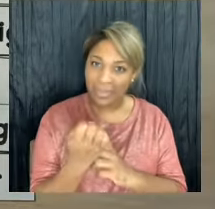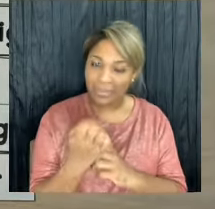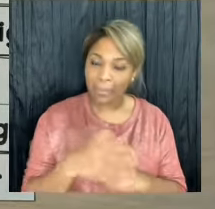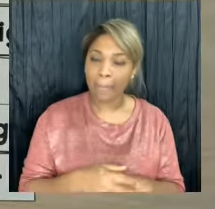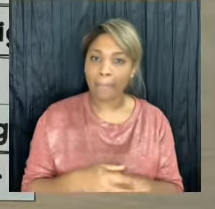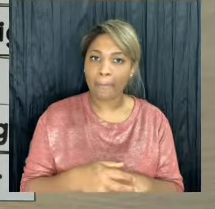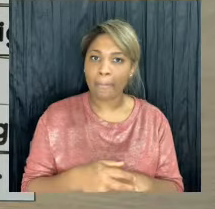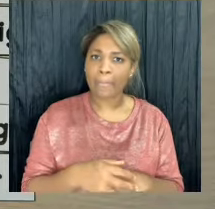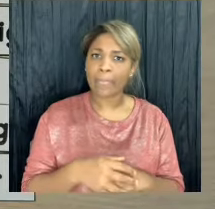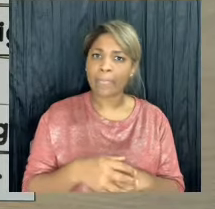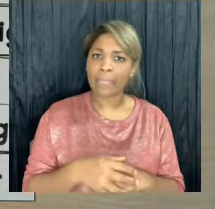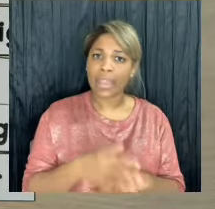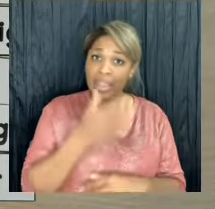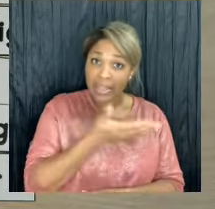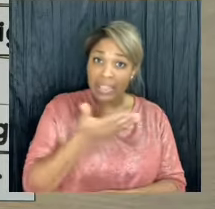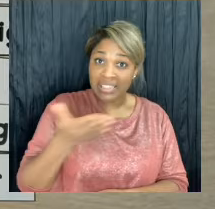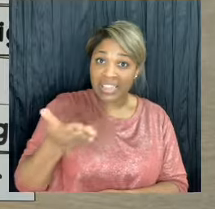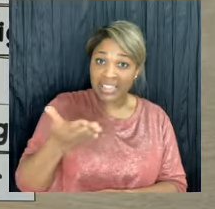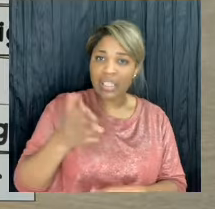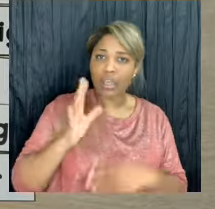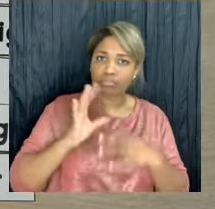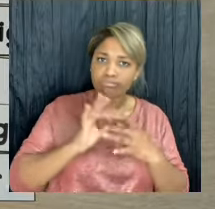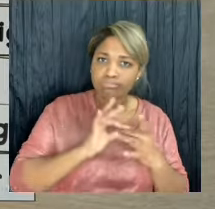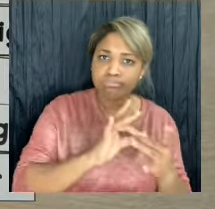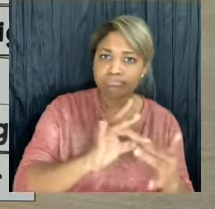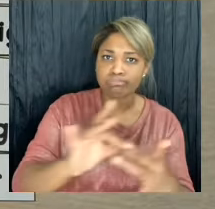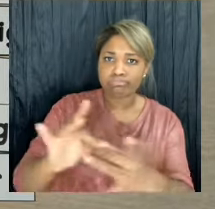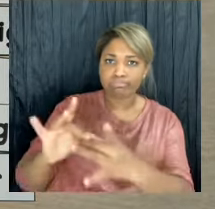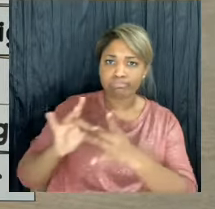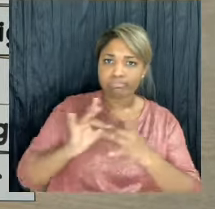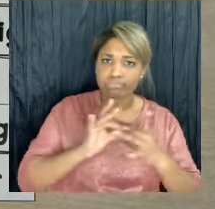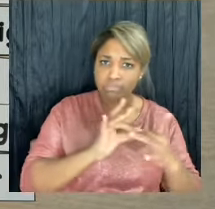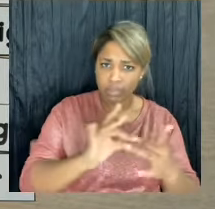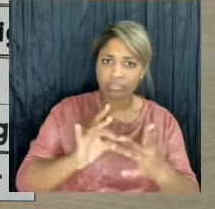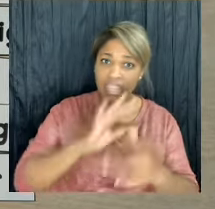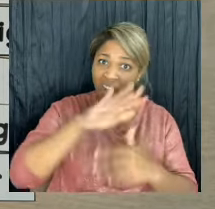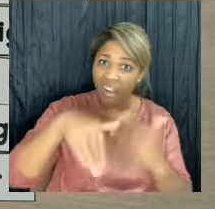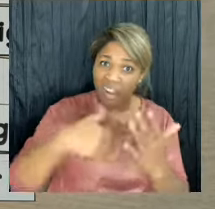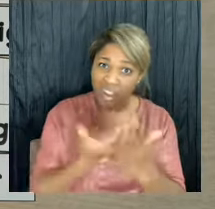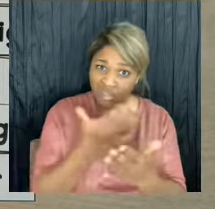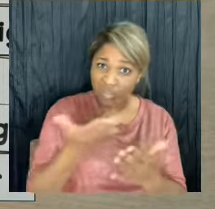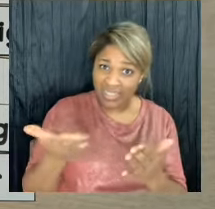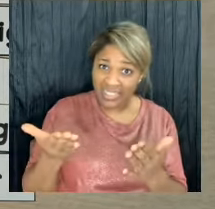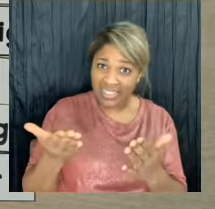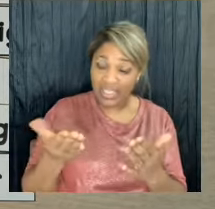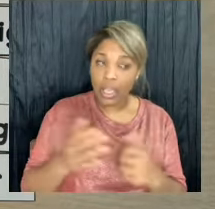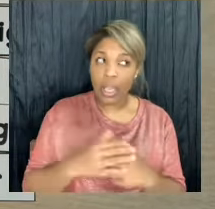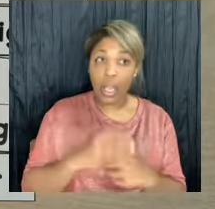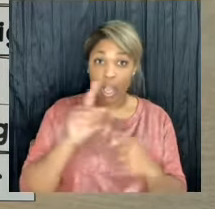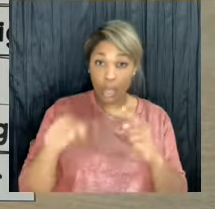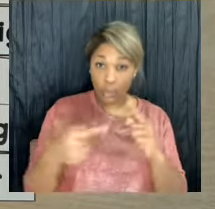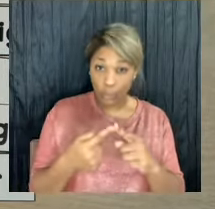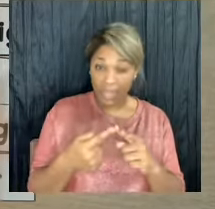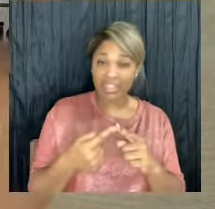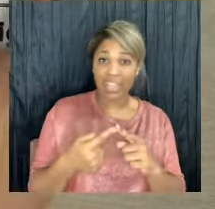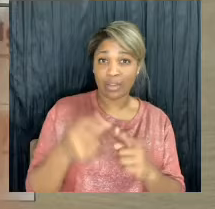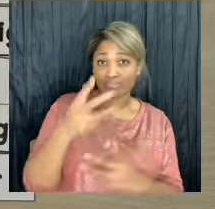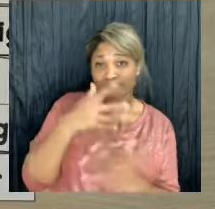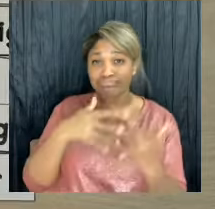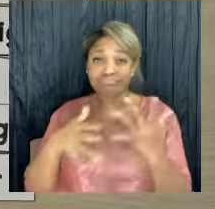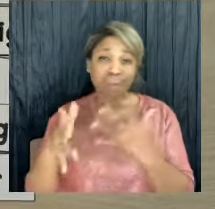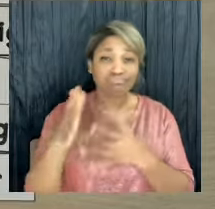things interact with each other. And when these things interact with each other, the living